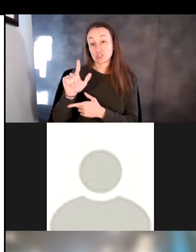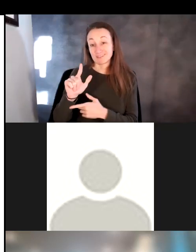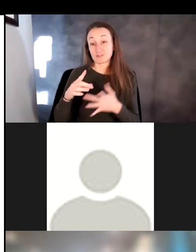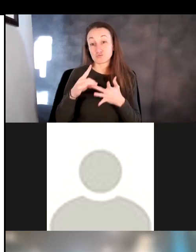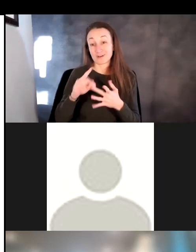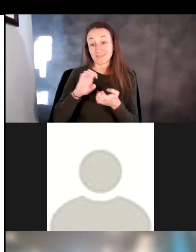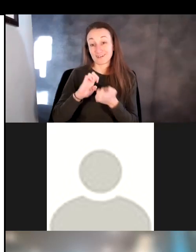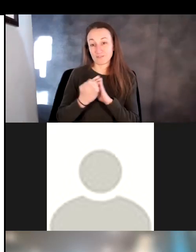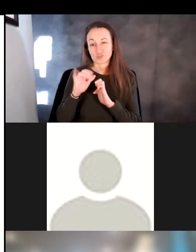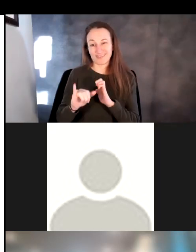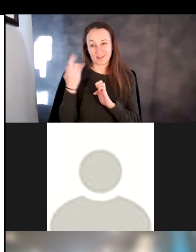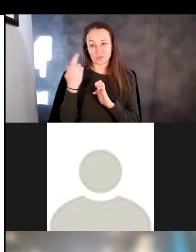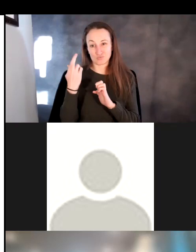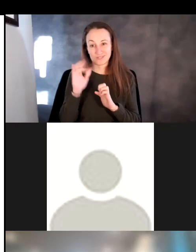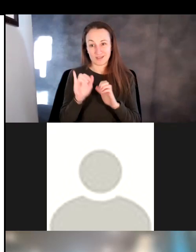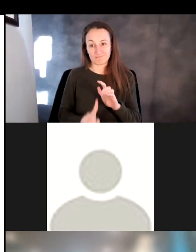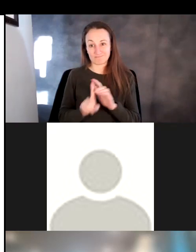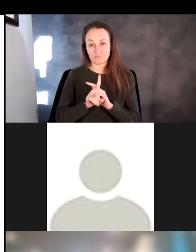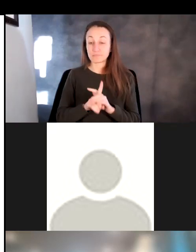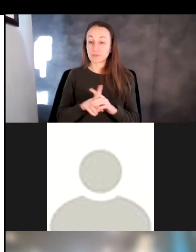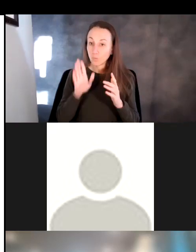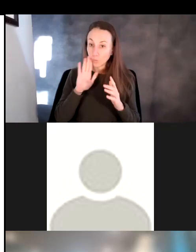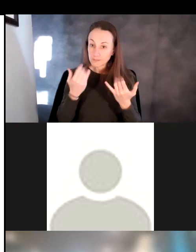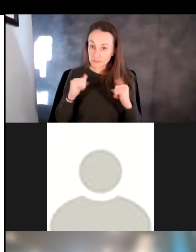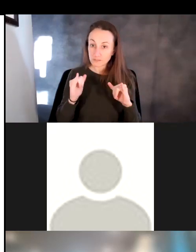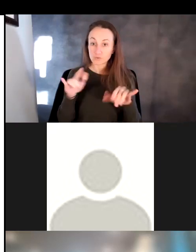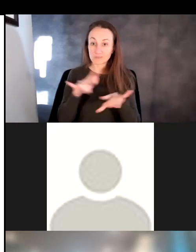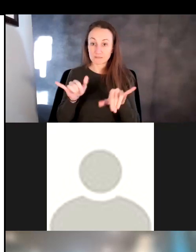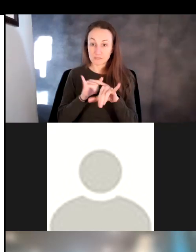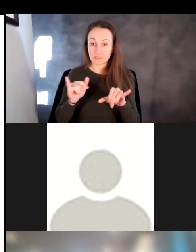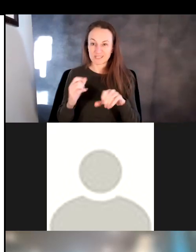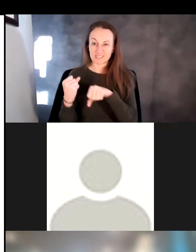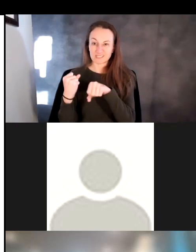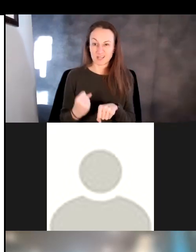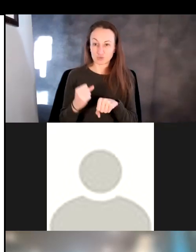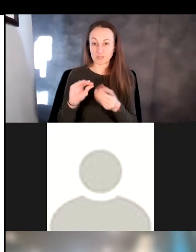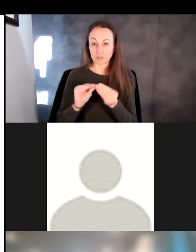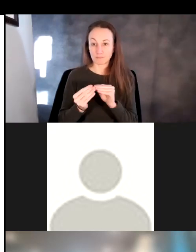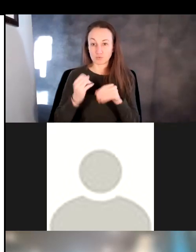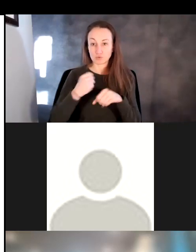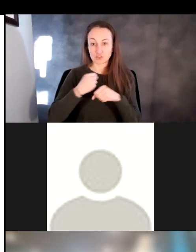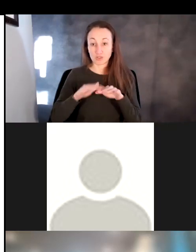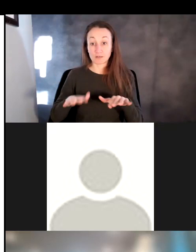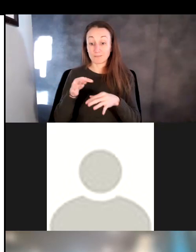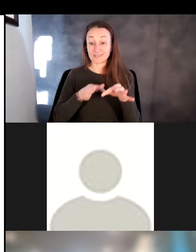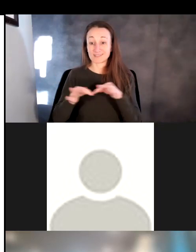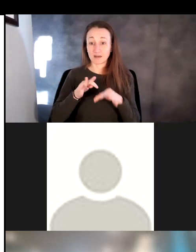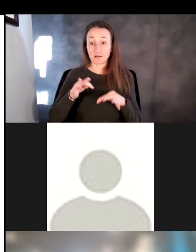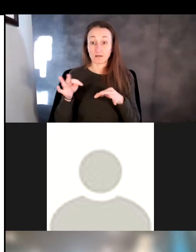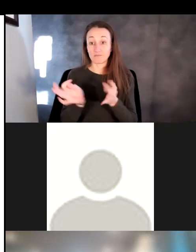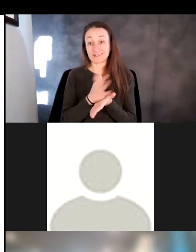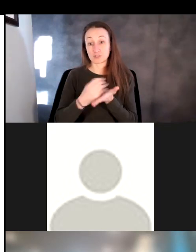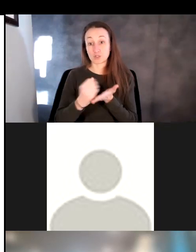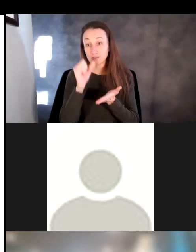comes into play, where we're still going to do this simultaneous saturation mutagenesis, but rather than an exhaustive search, what we're going to do is we're just going